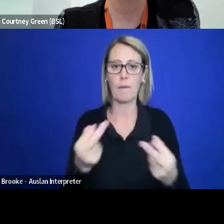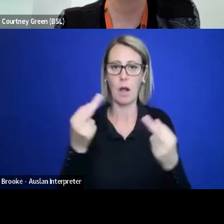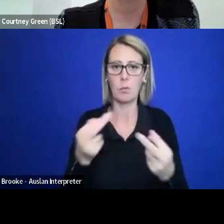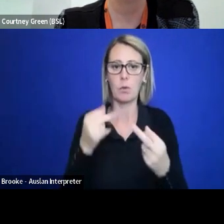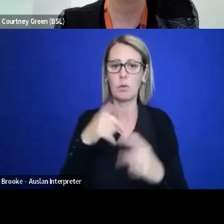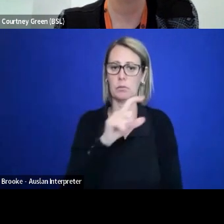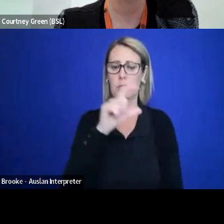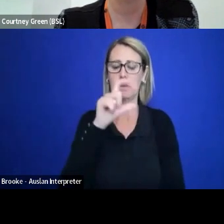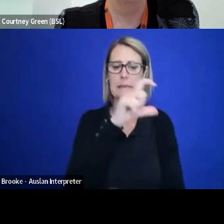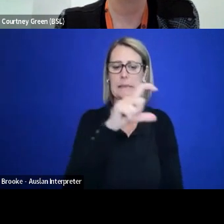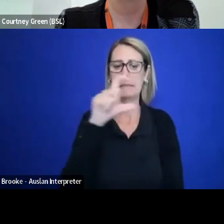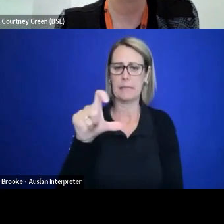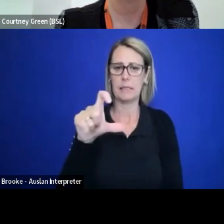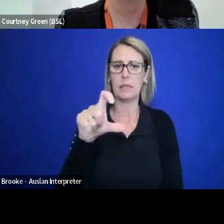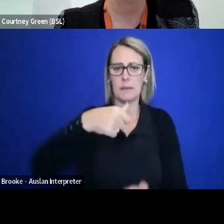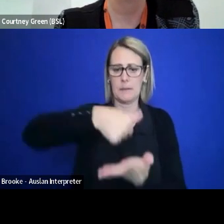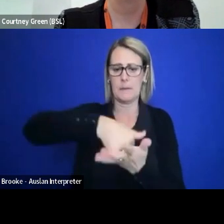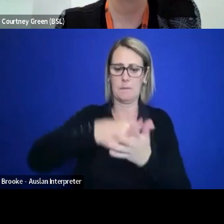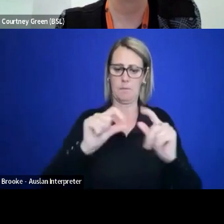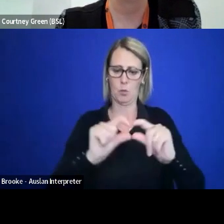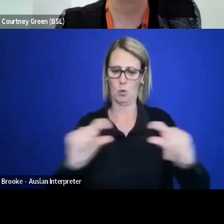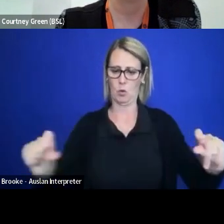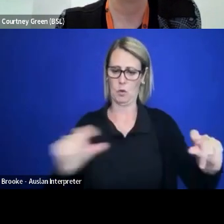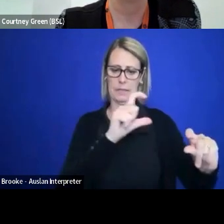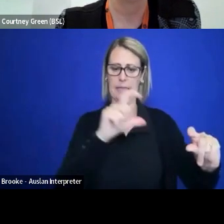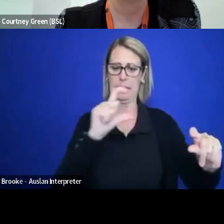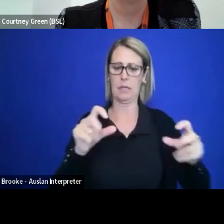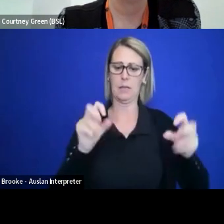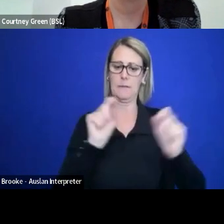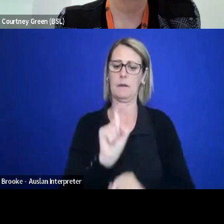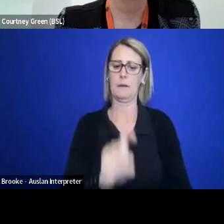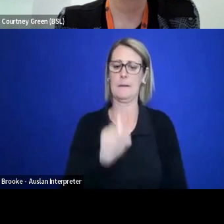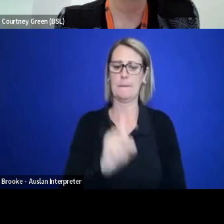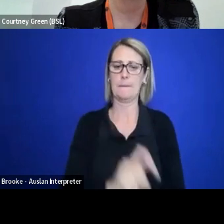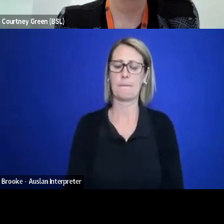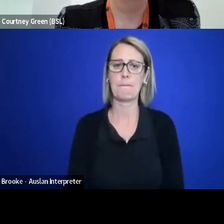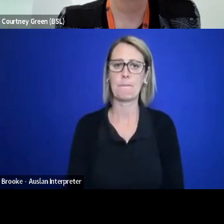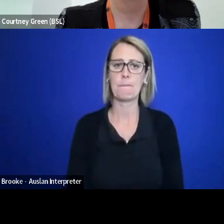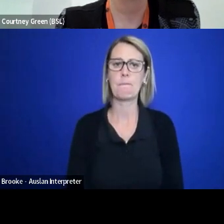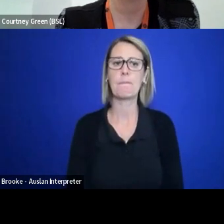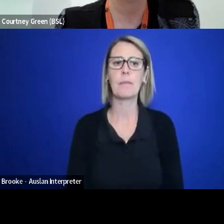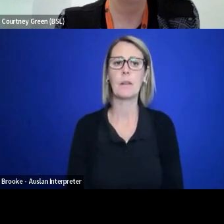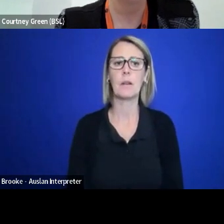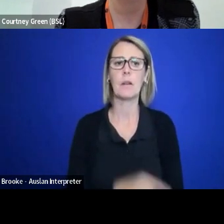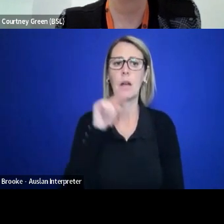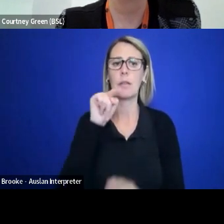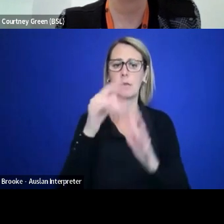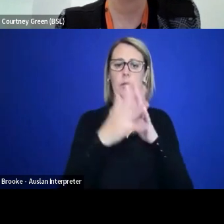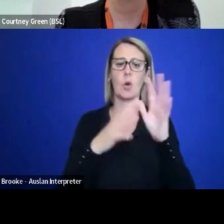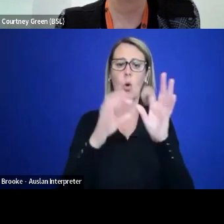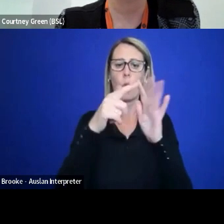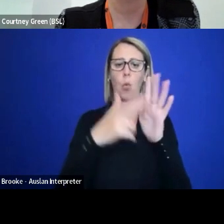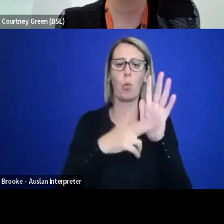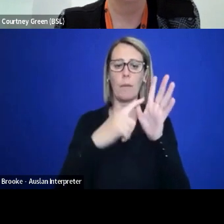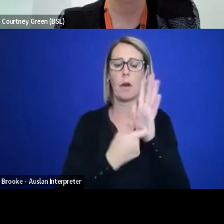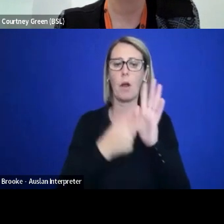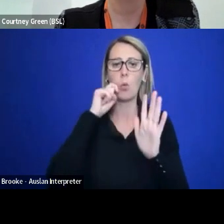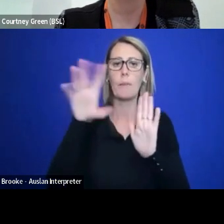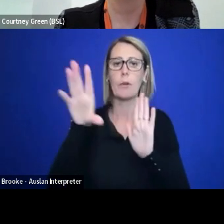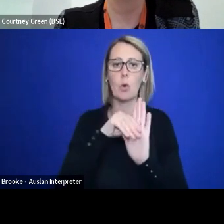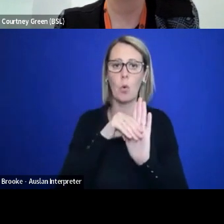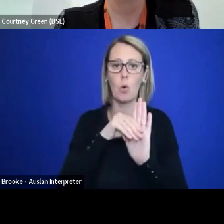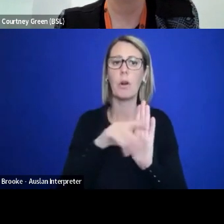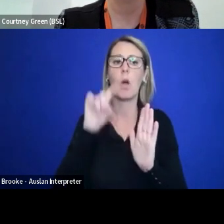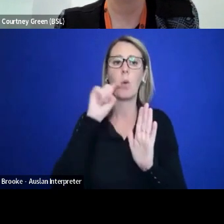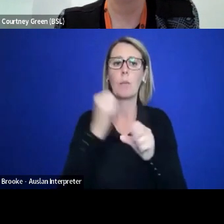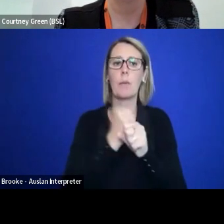the CC button at the bottom of your screen. Please note that this webinar is being recorded and will